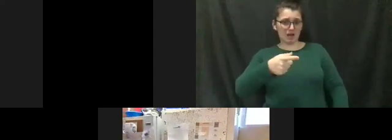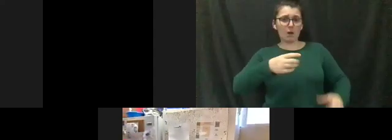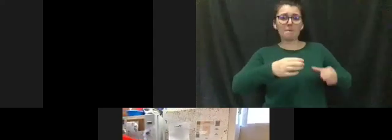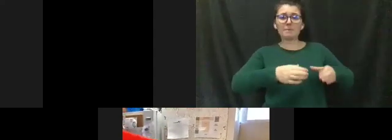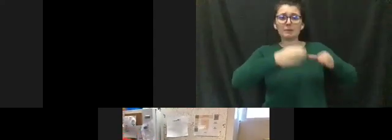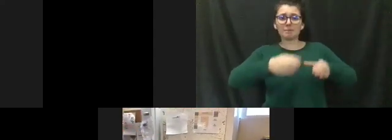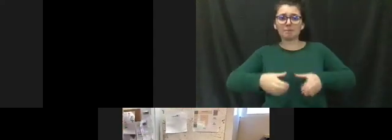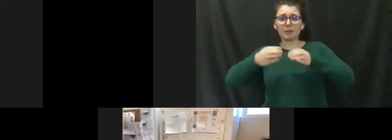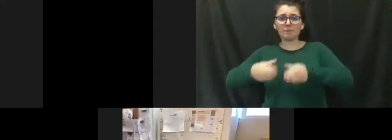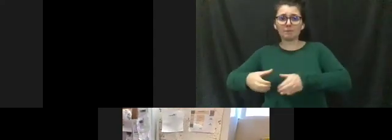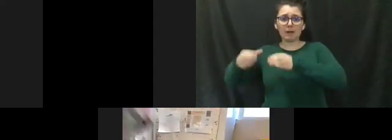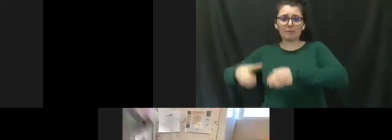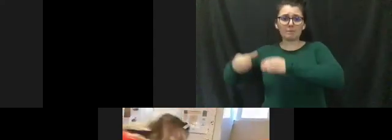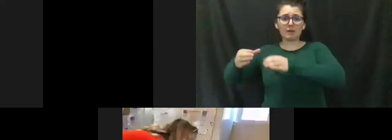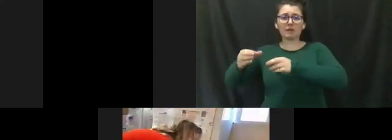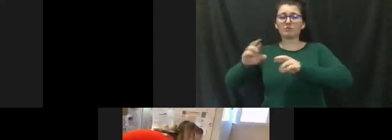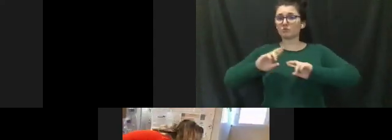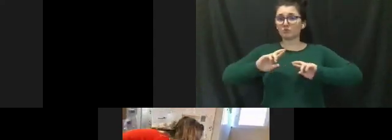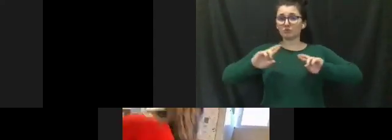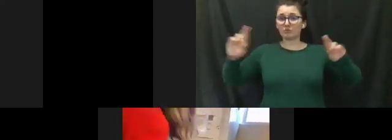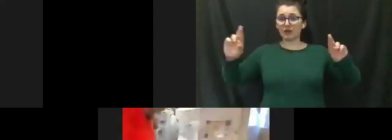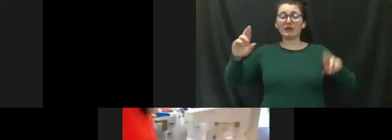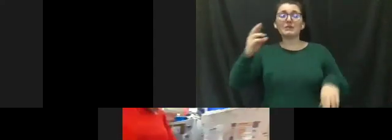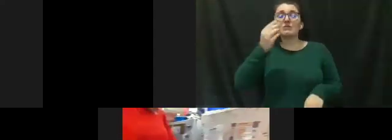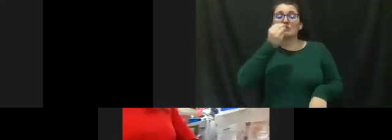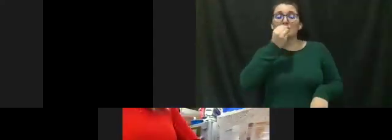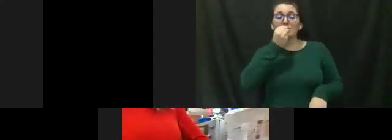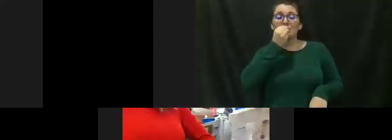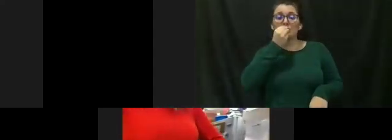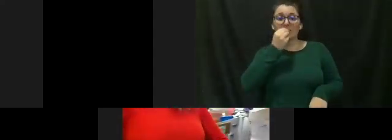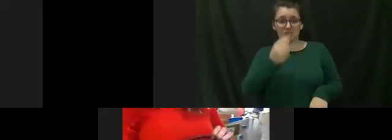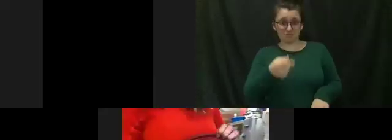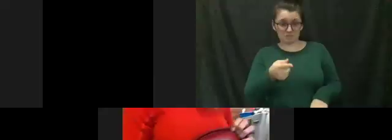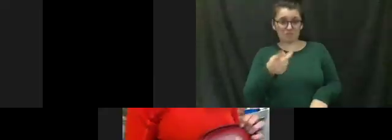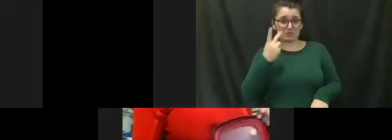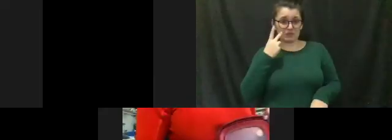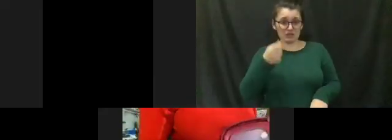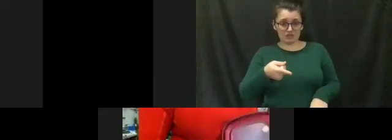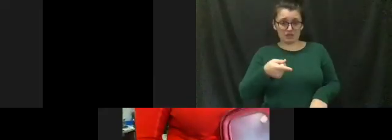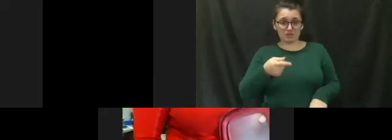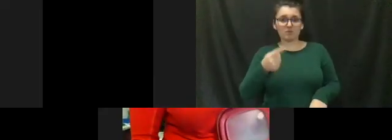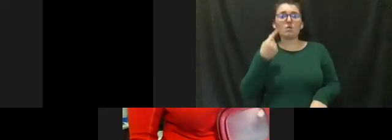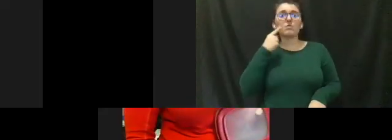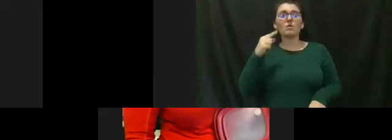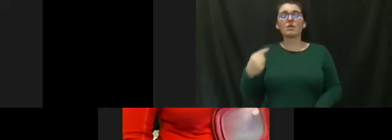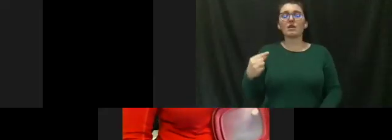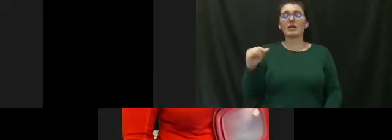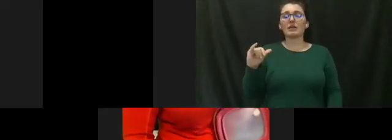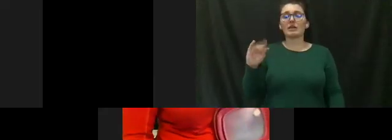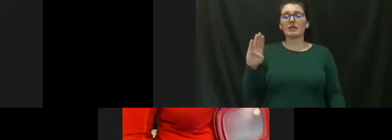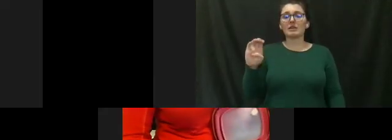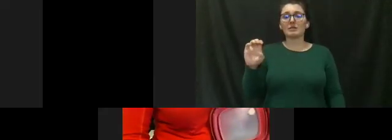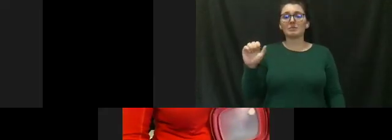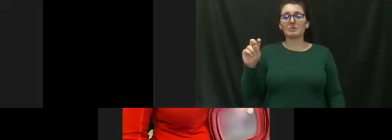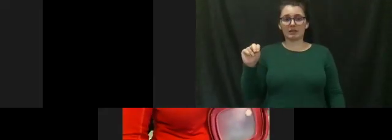but all of the stuff for the AMs have been produced. You might look over here. This is for our gibbon. Oh my gosh. So she